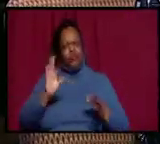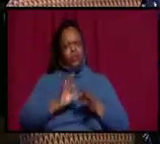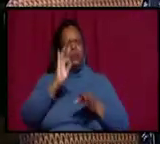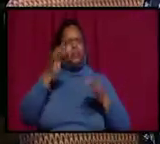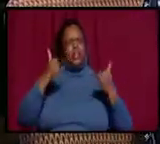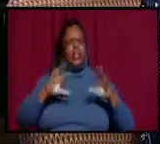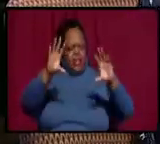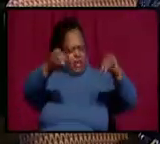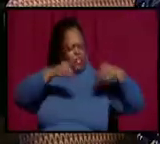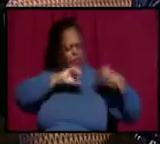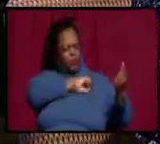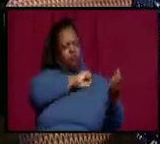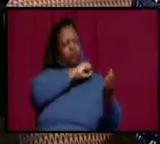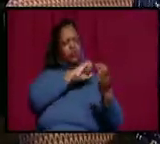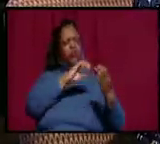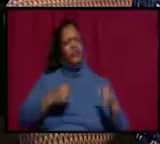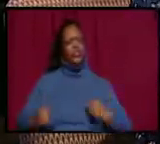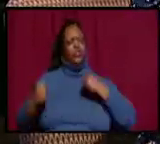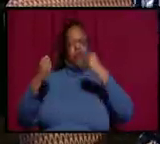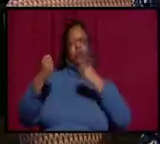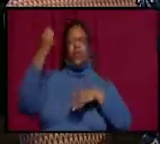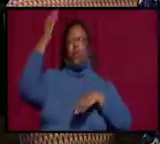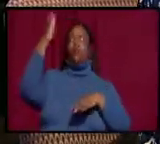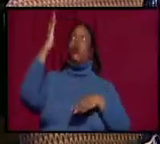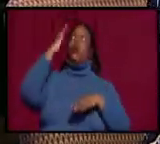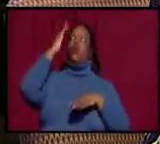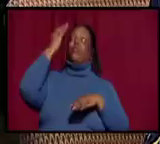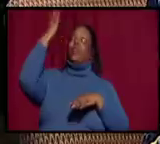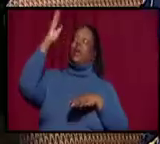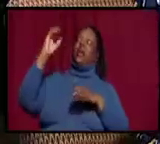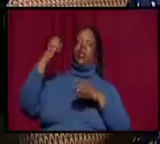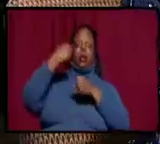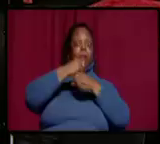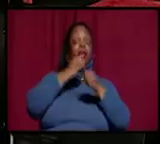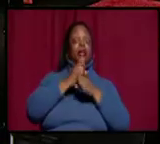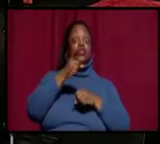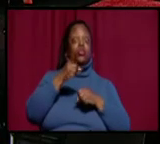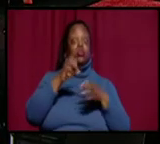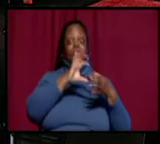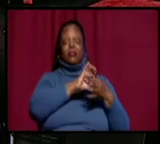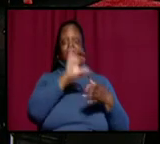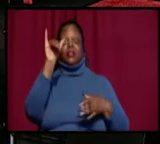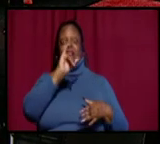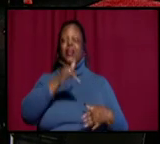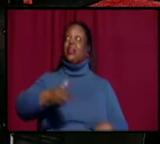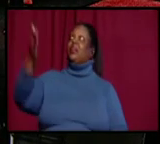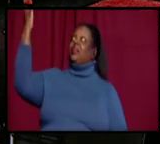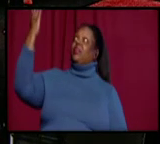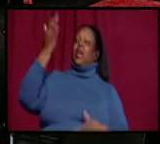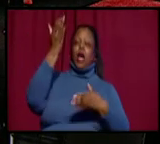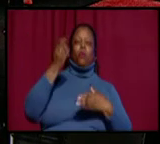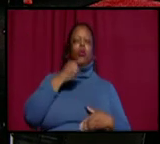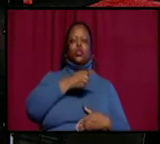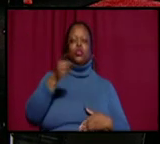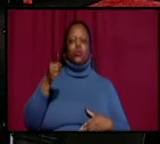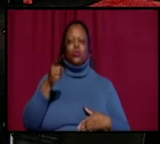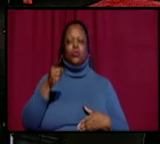take on strength to know that God created you in his image. And I want you all to be ever